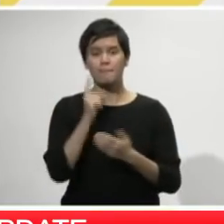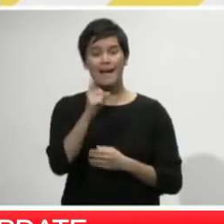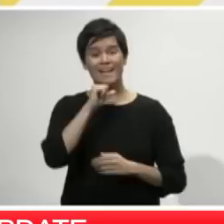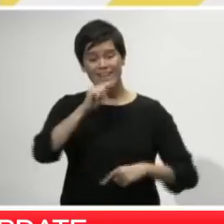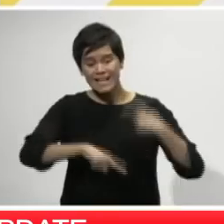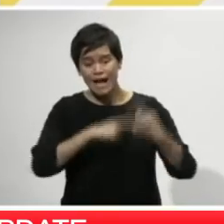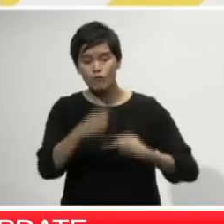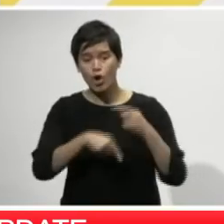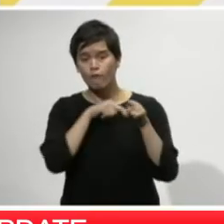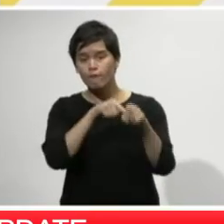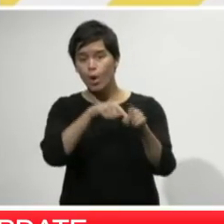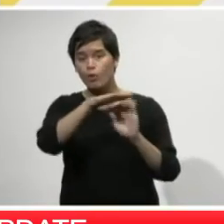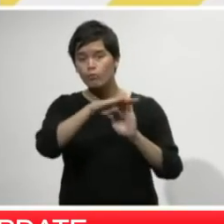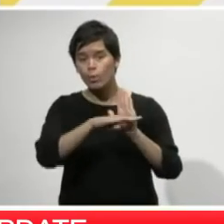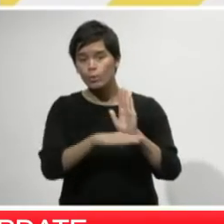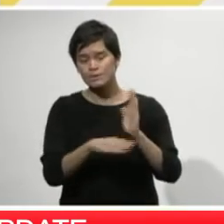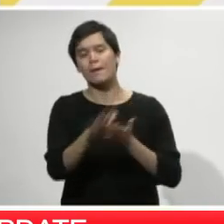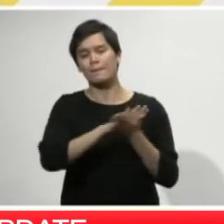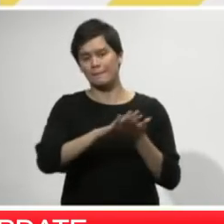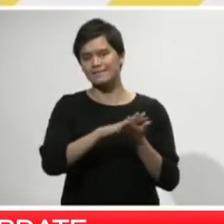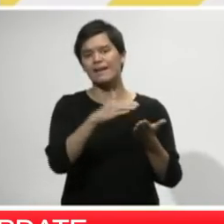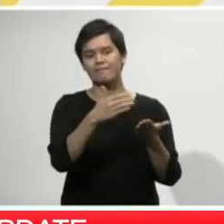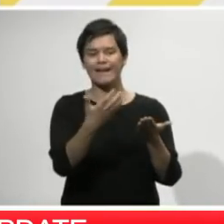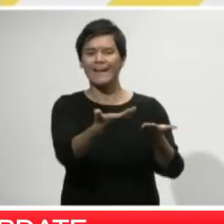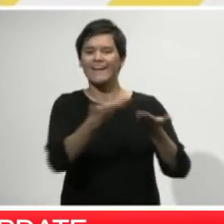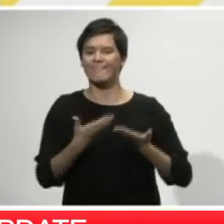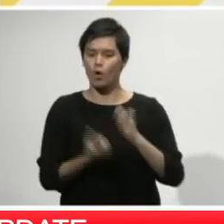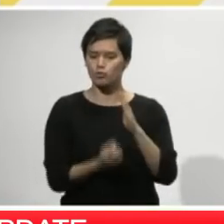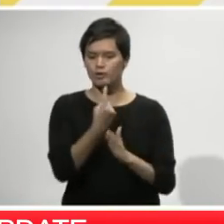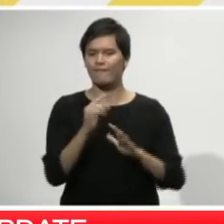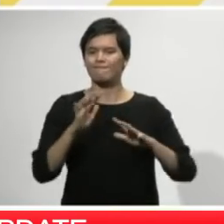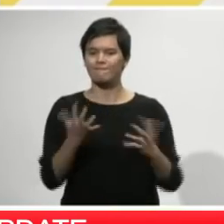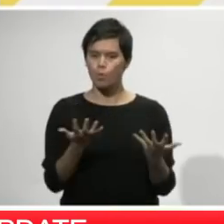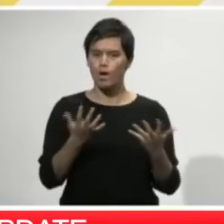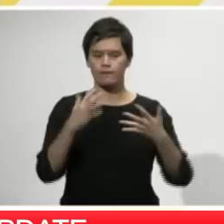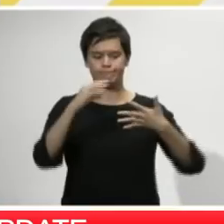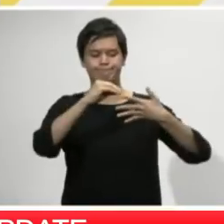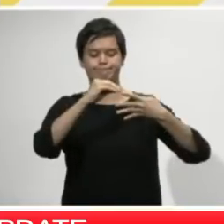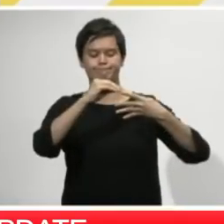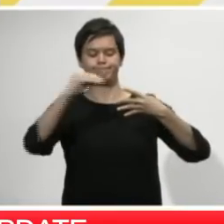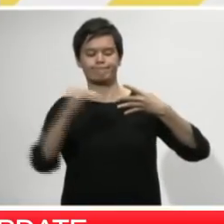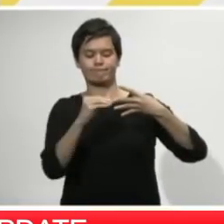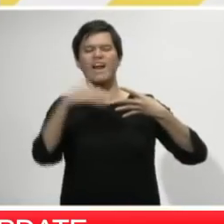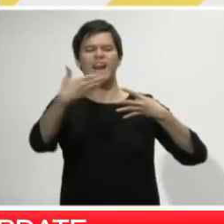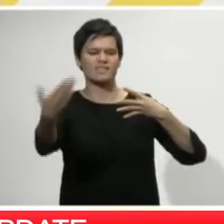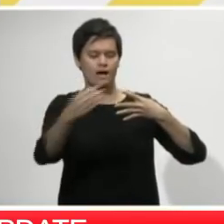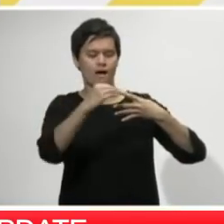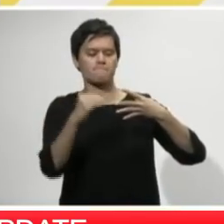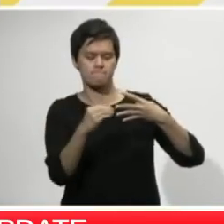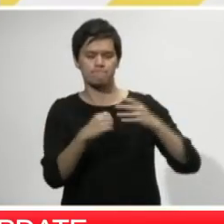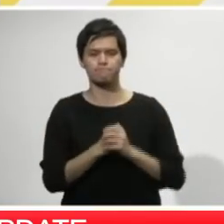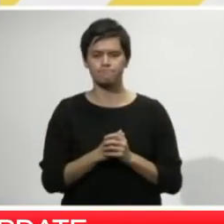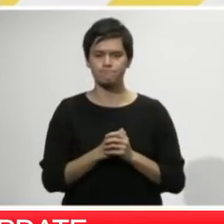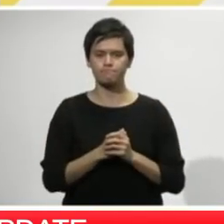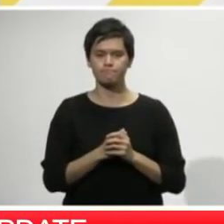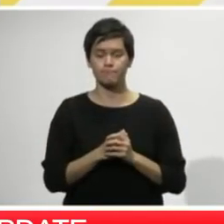continuing applying the rules, then that gives us the best hope of being able to move into different alert levels. Work